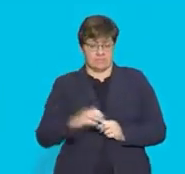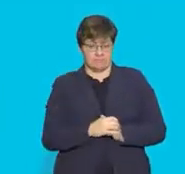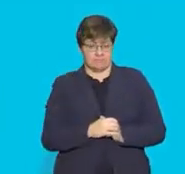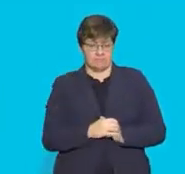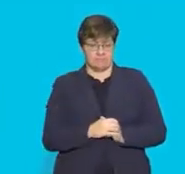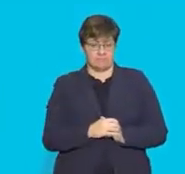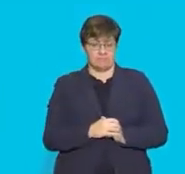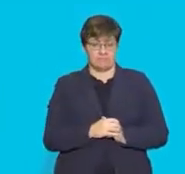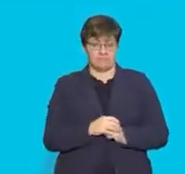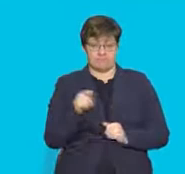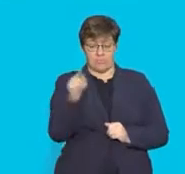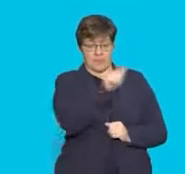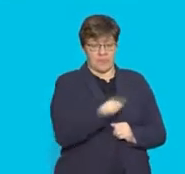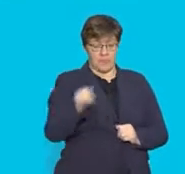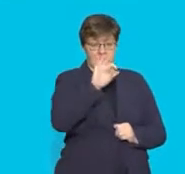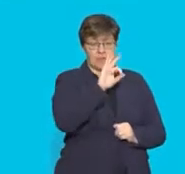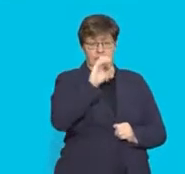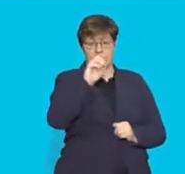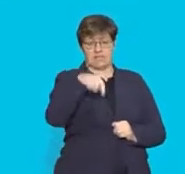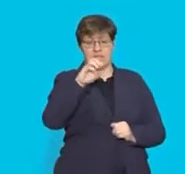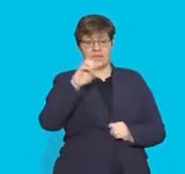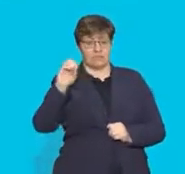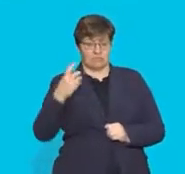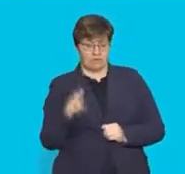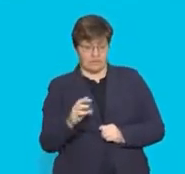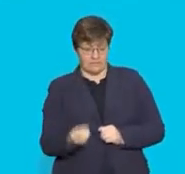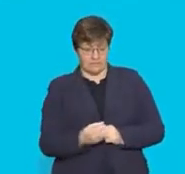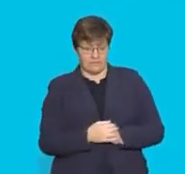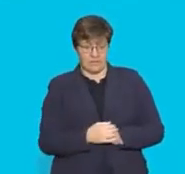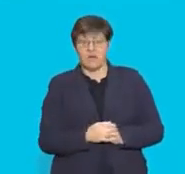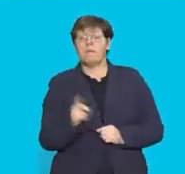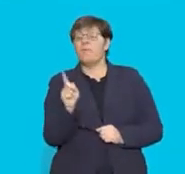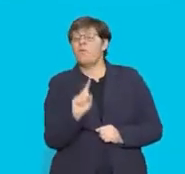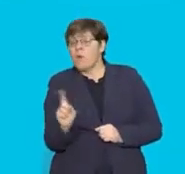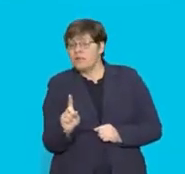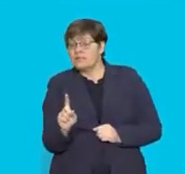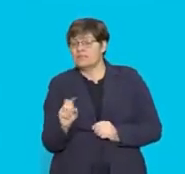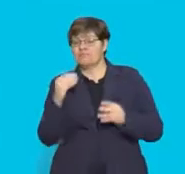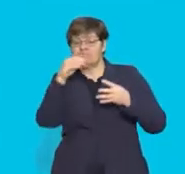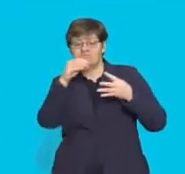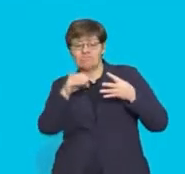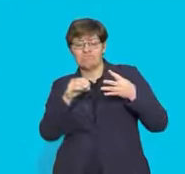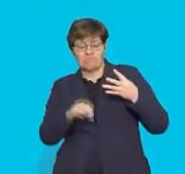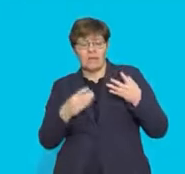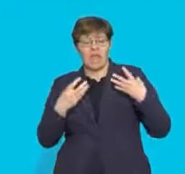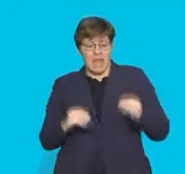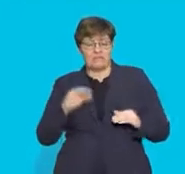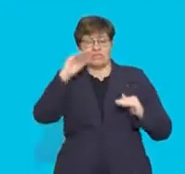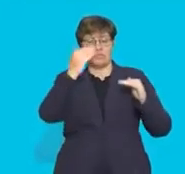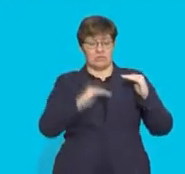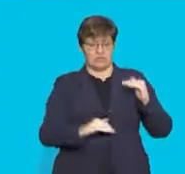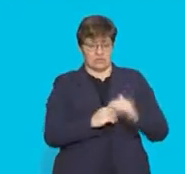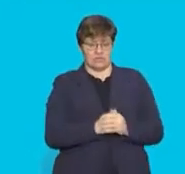so here we go. There's my 30,000 rand. So now, what components do I have for my